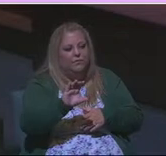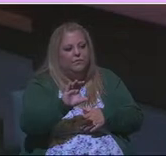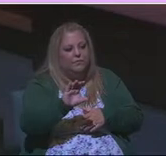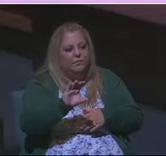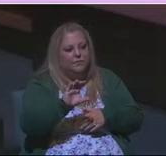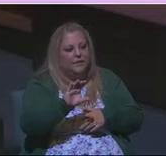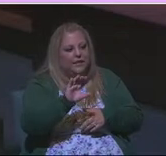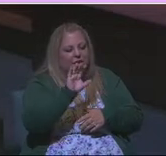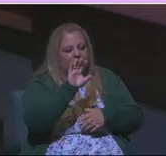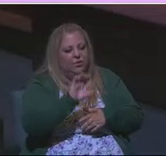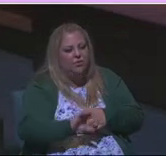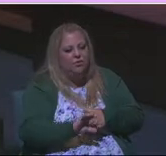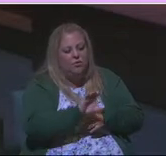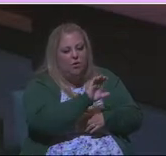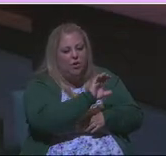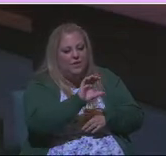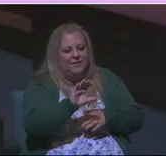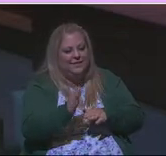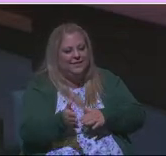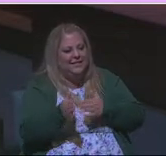The cross is a dying place.